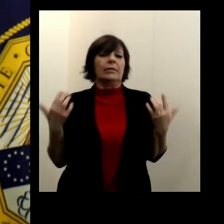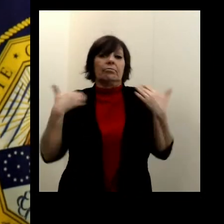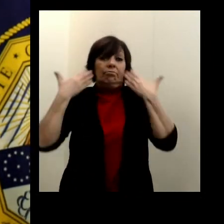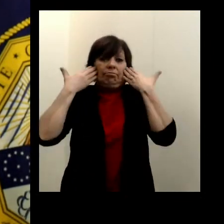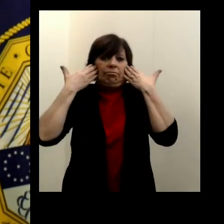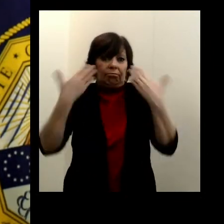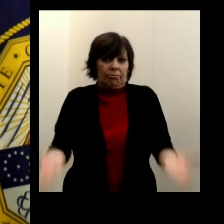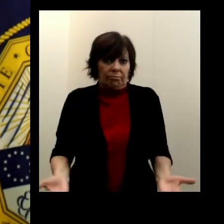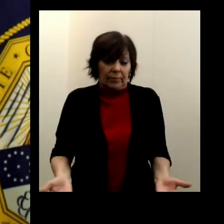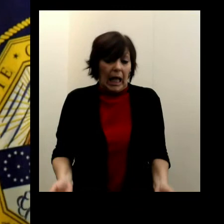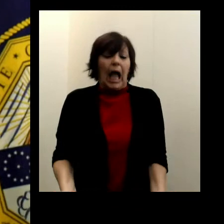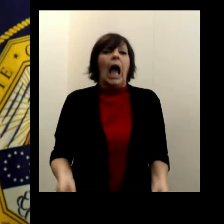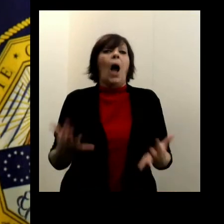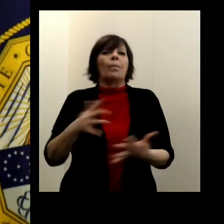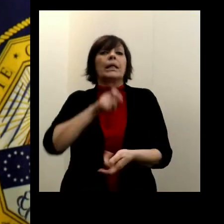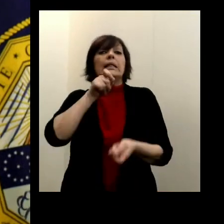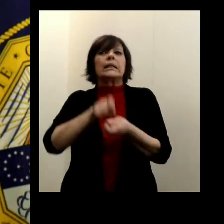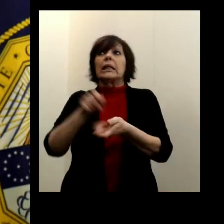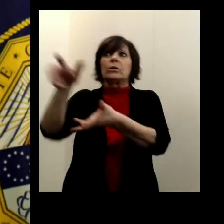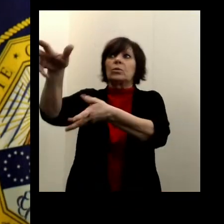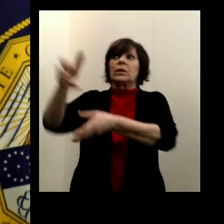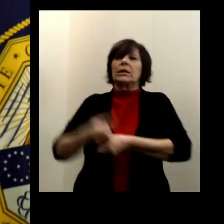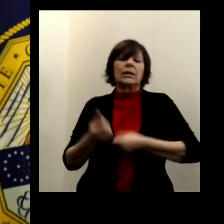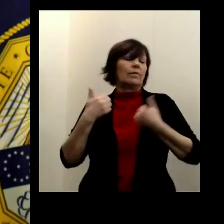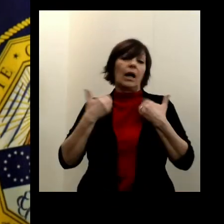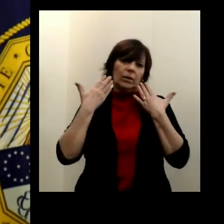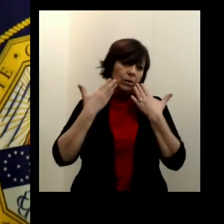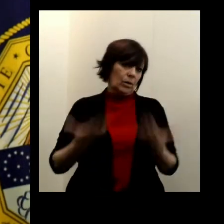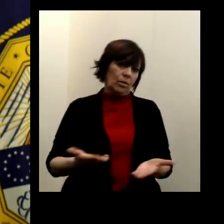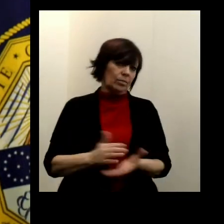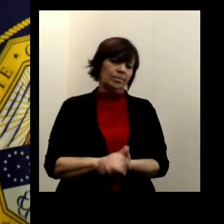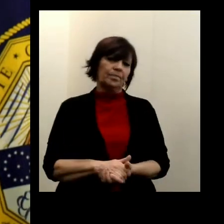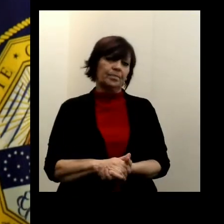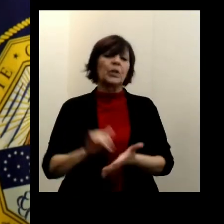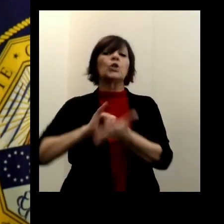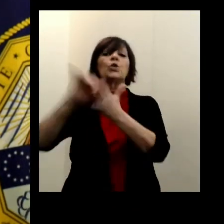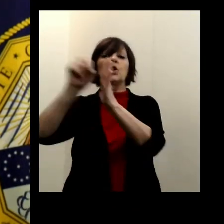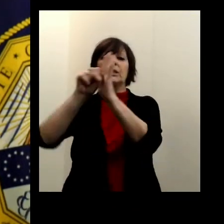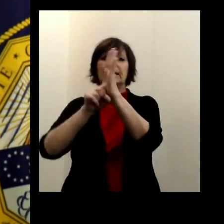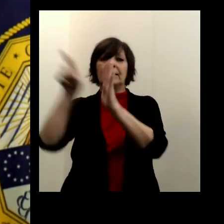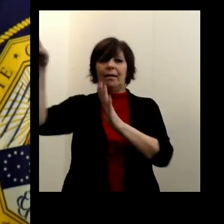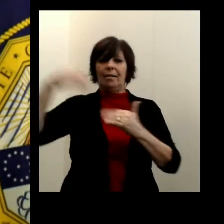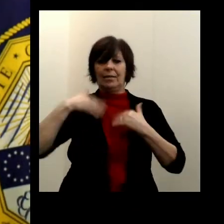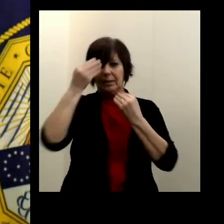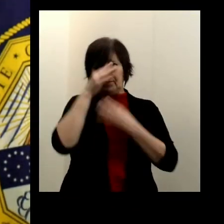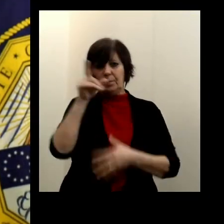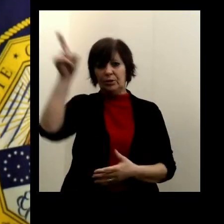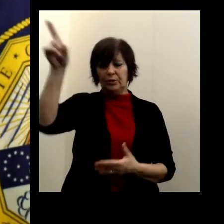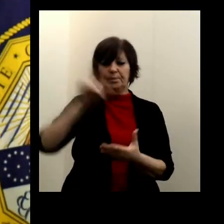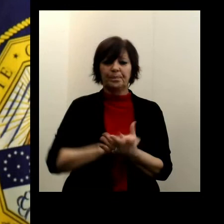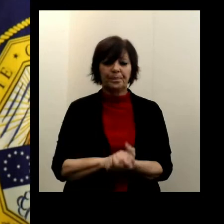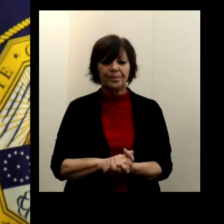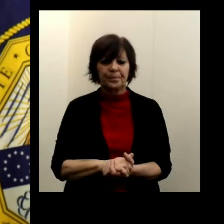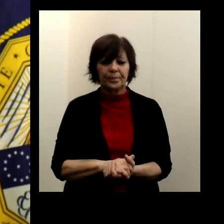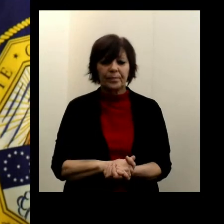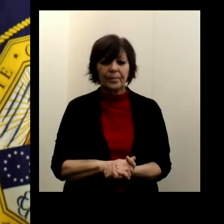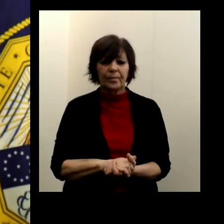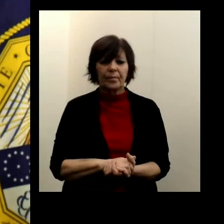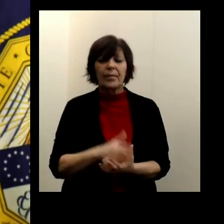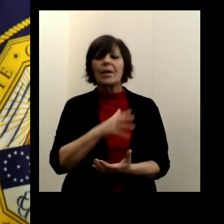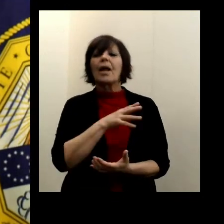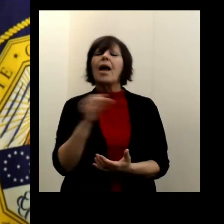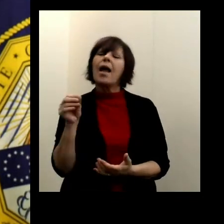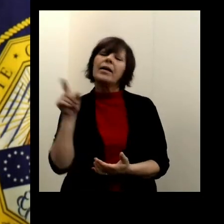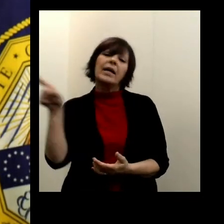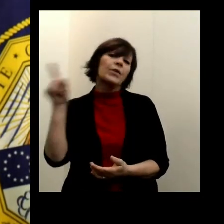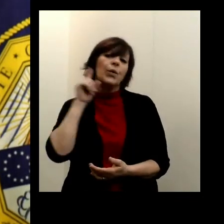how many exactly were received on any one day and administered. New York State does. Okay, and just wondering, anecdotally, have